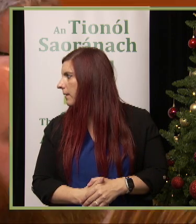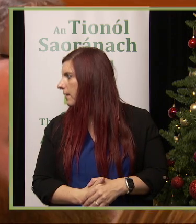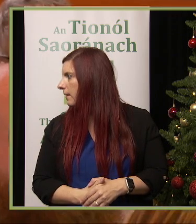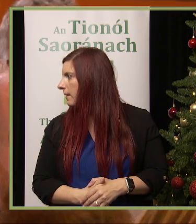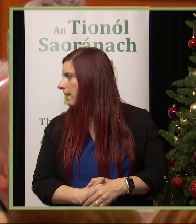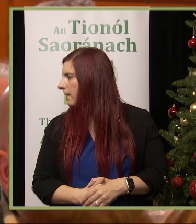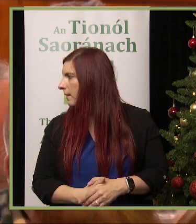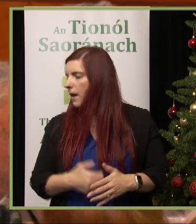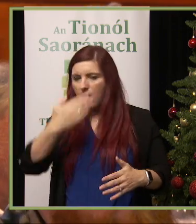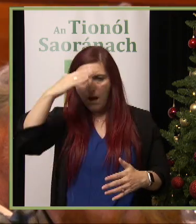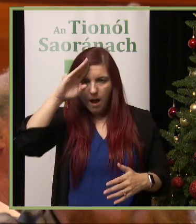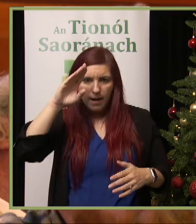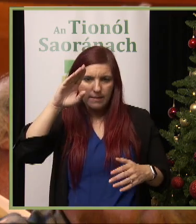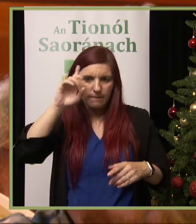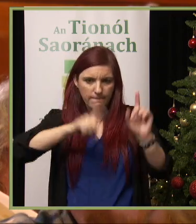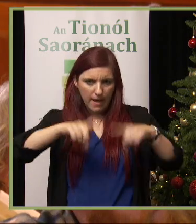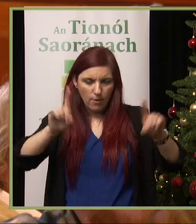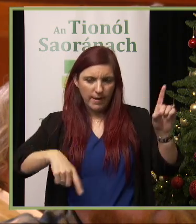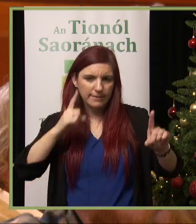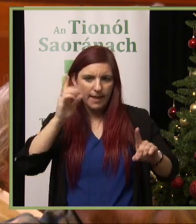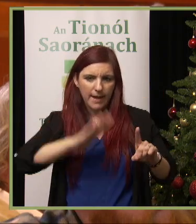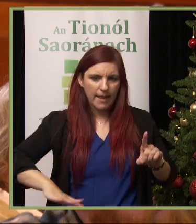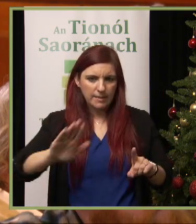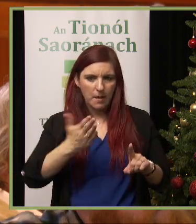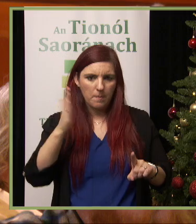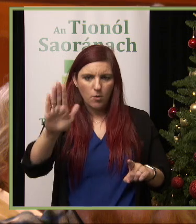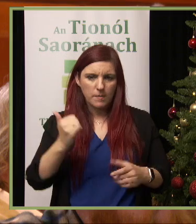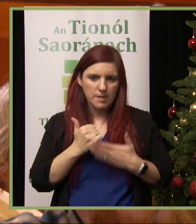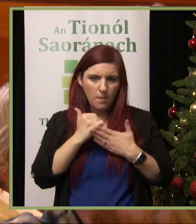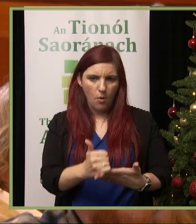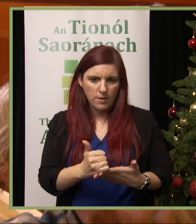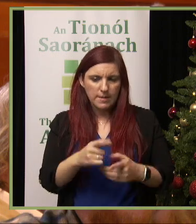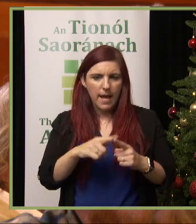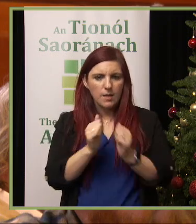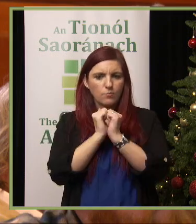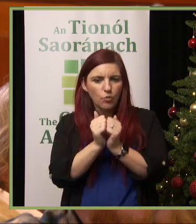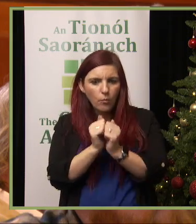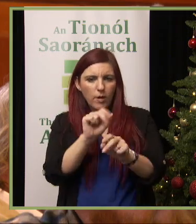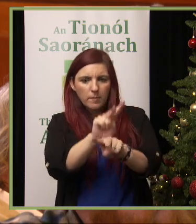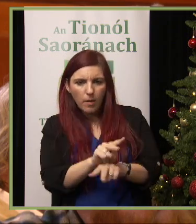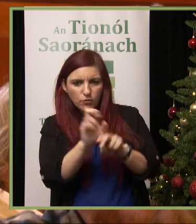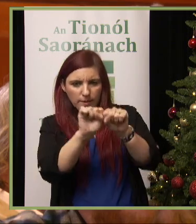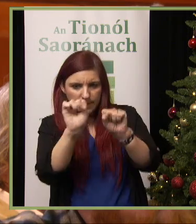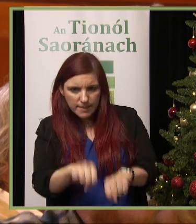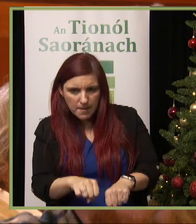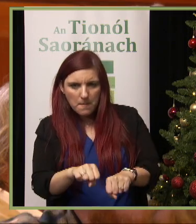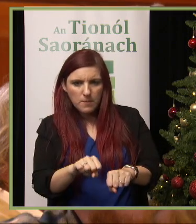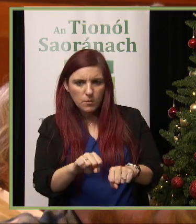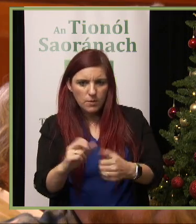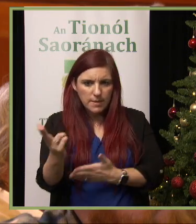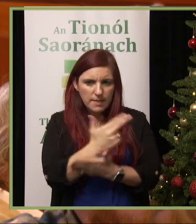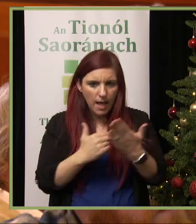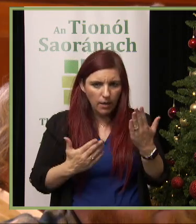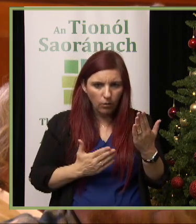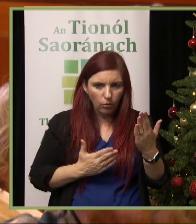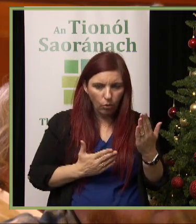Ireland's varied landscapes must be supported and appropriate monitoring systems designed to suit their local